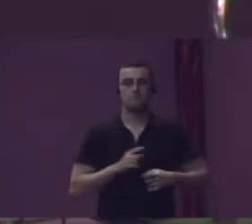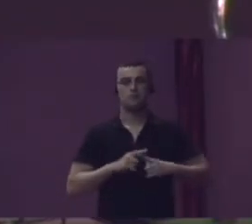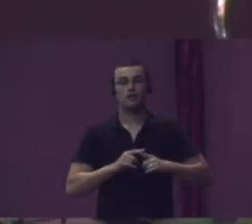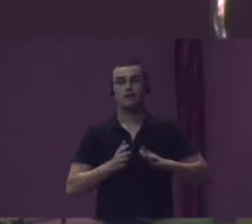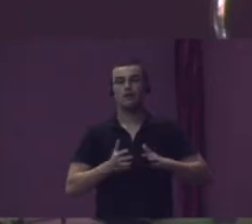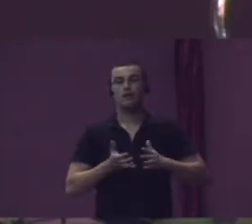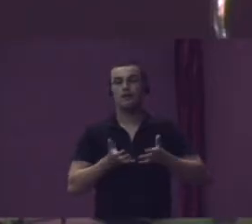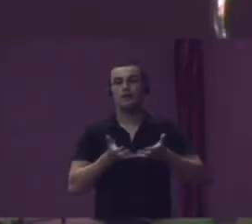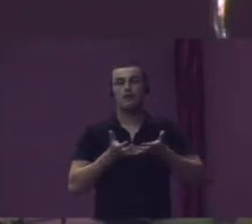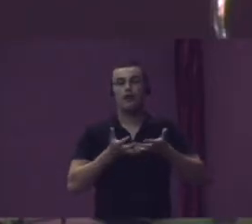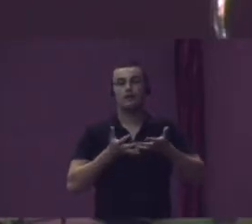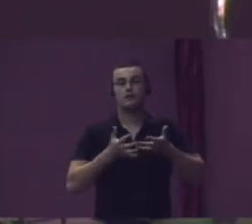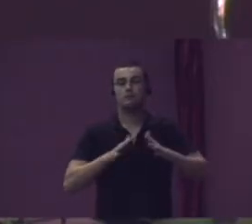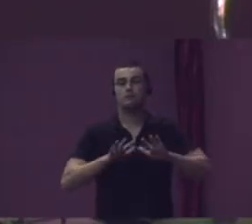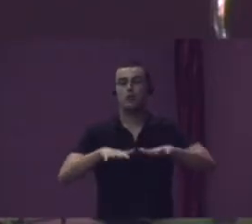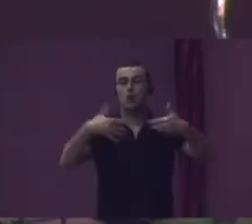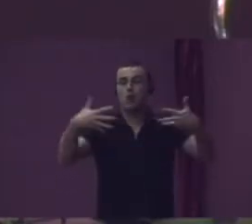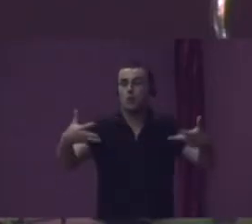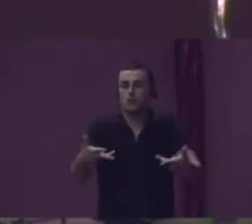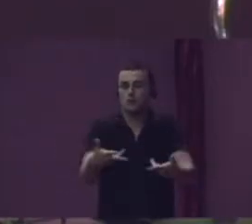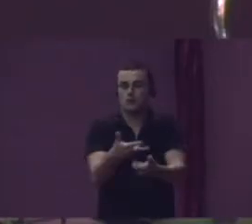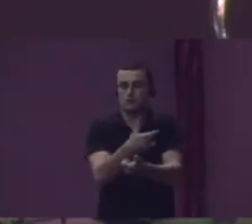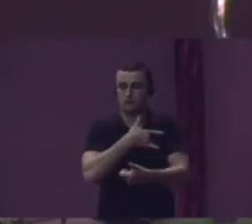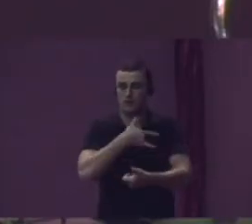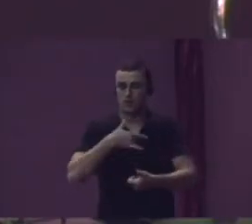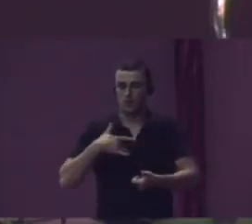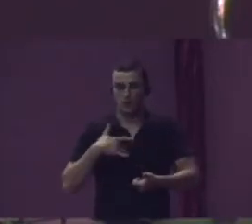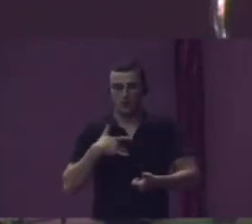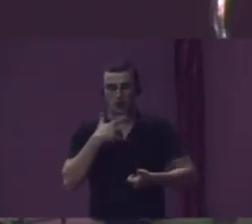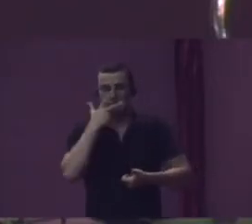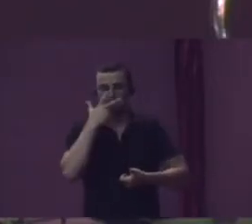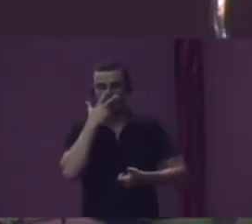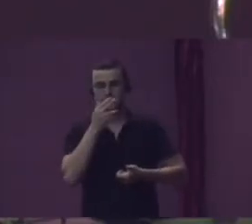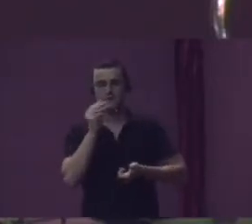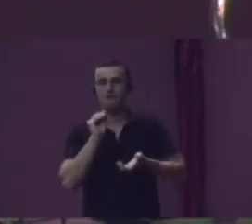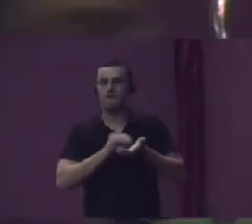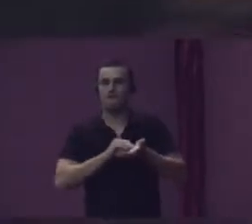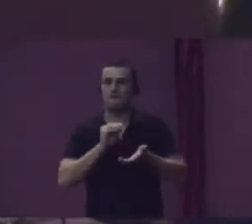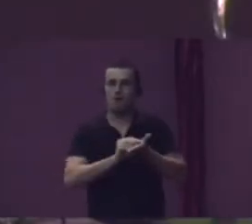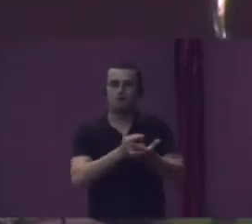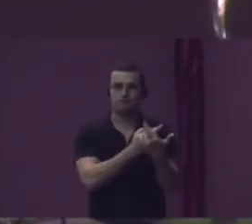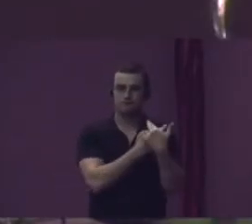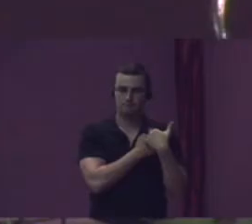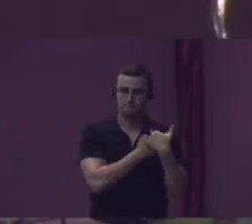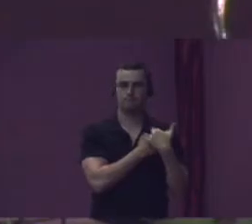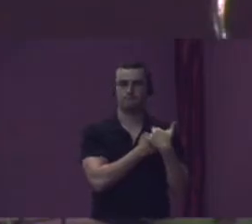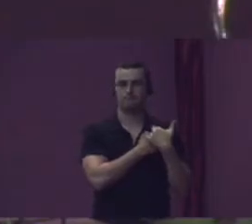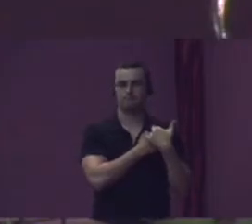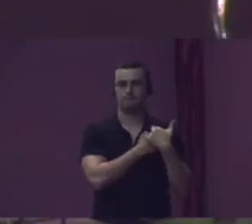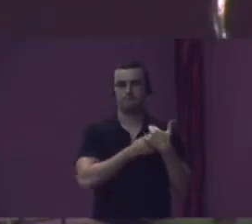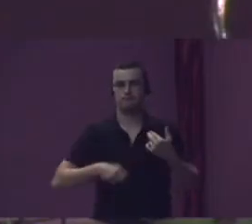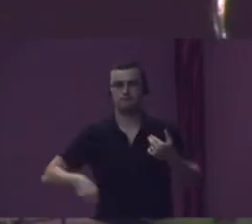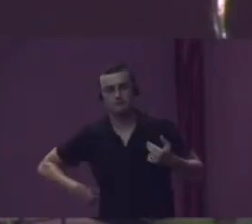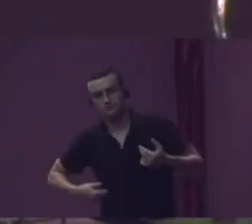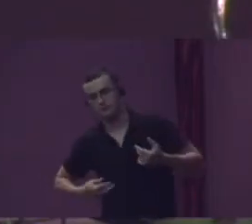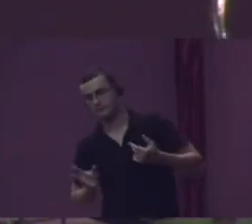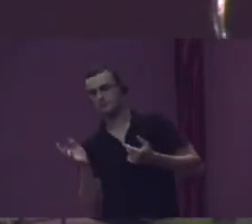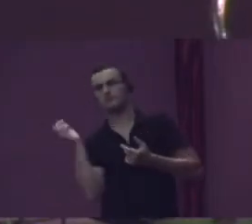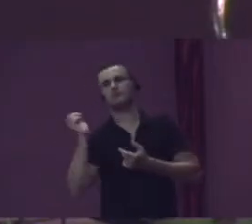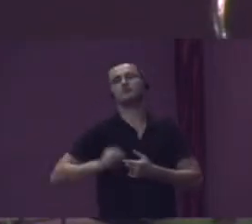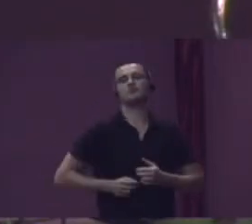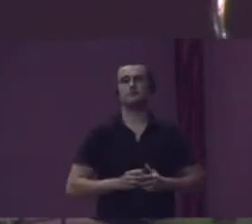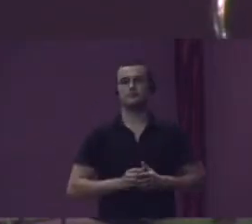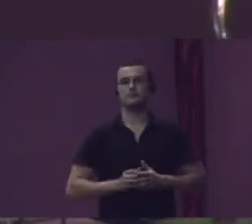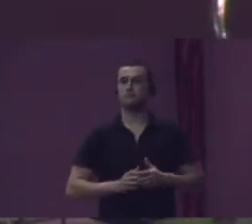be first-rate health care. These new options available to women increased their demands and affected interventionist medical strategies